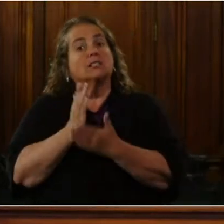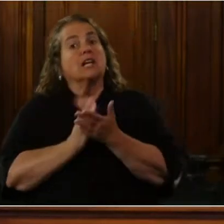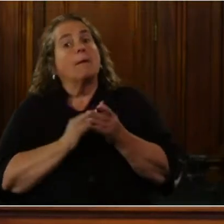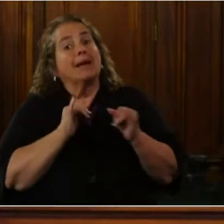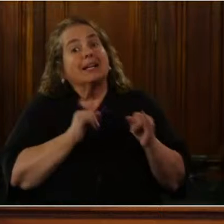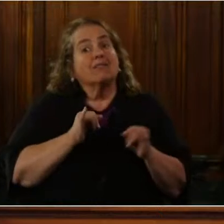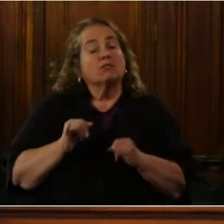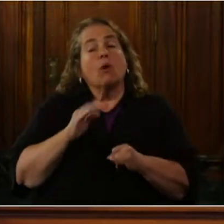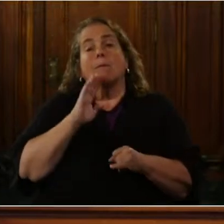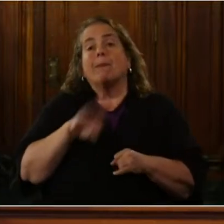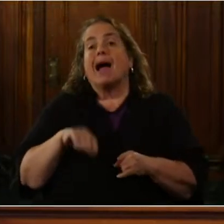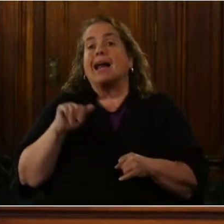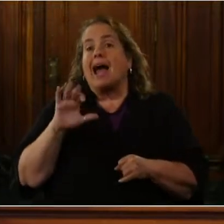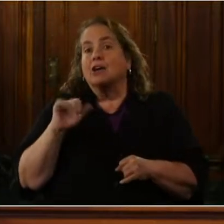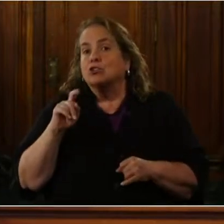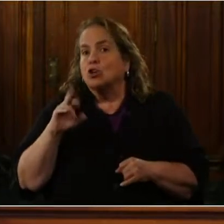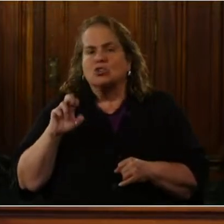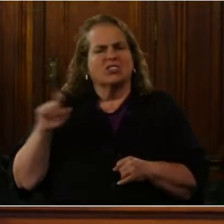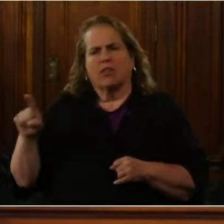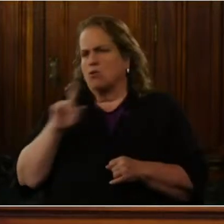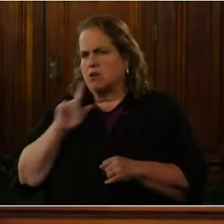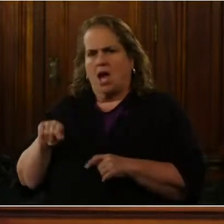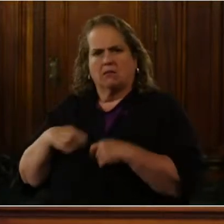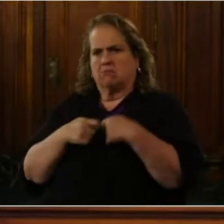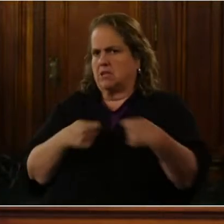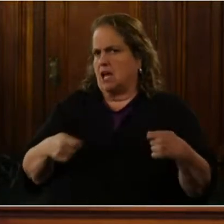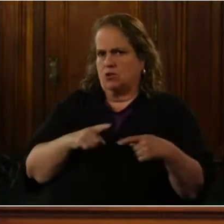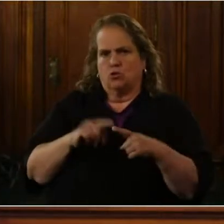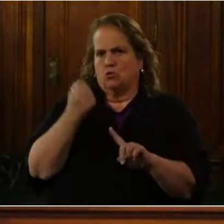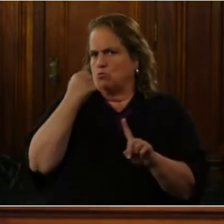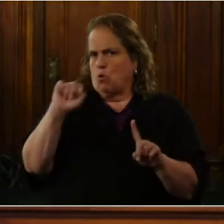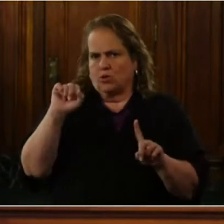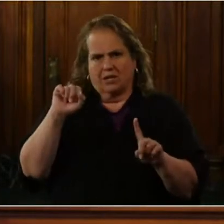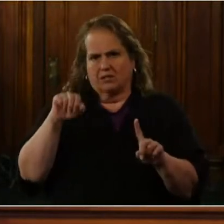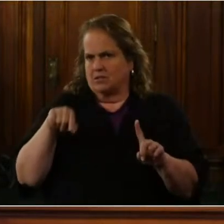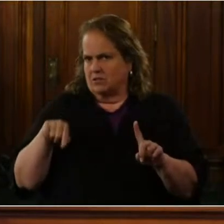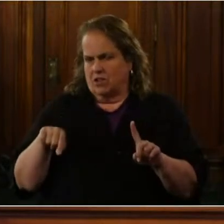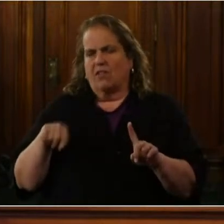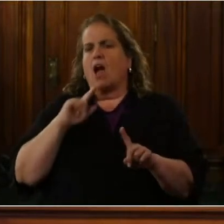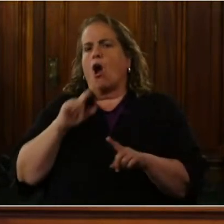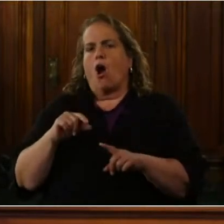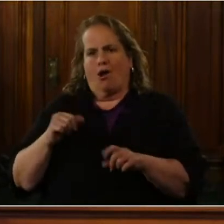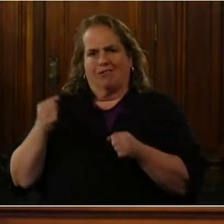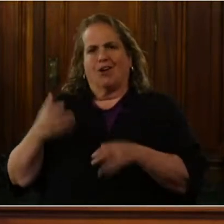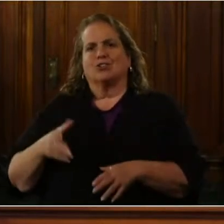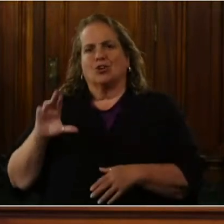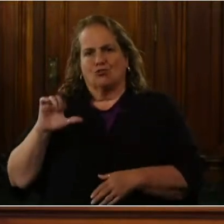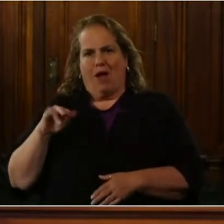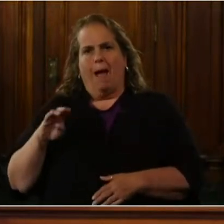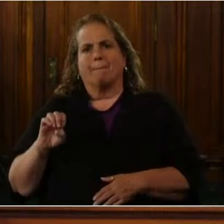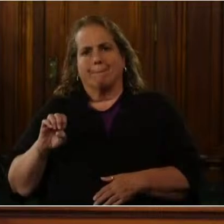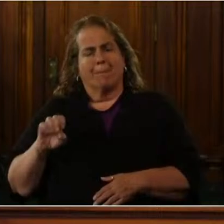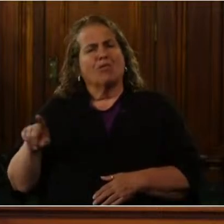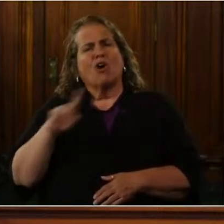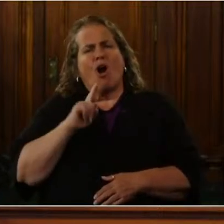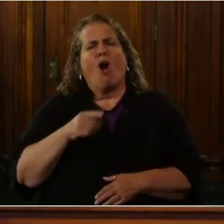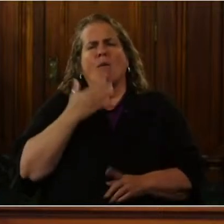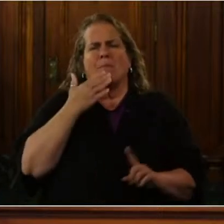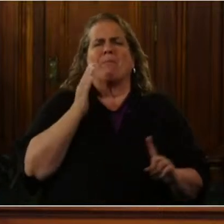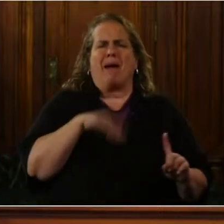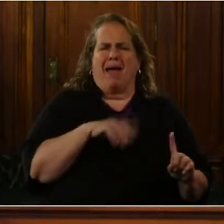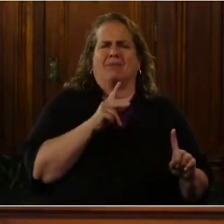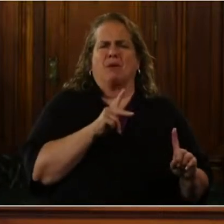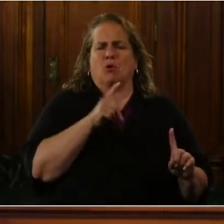individual bad actors not connected to these protests that are committing crimes. There are bad actors out there that commit crimes when there are